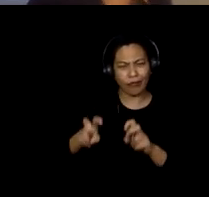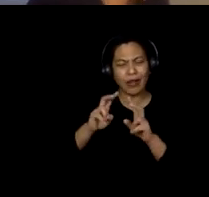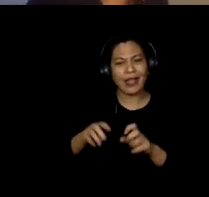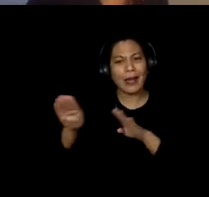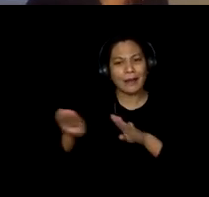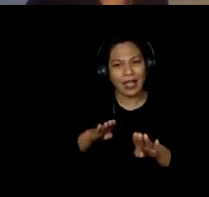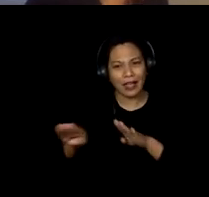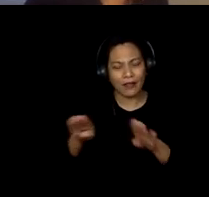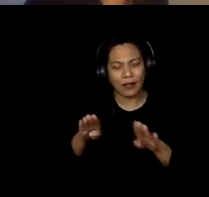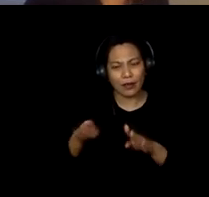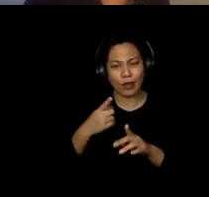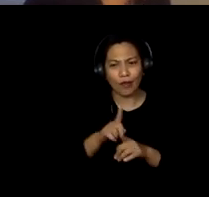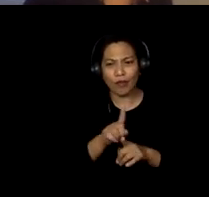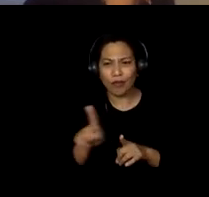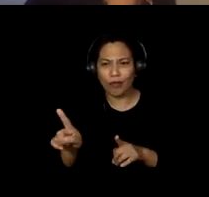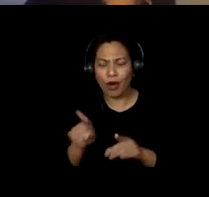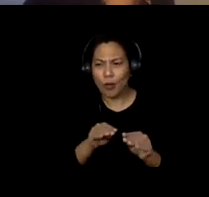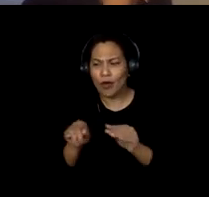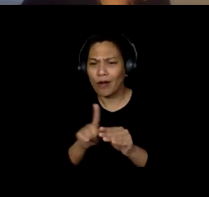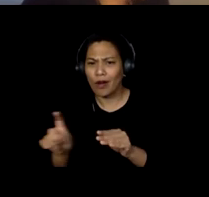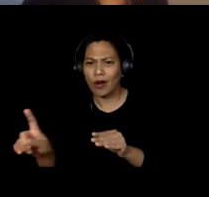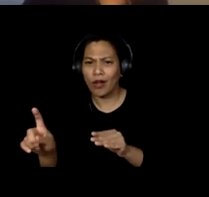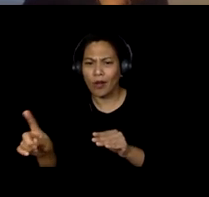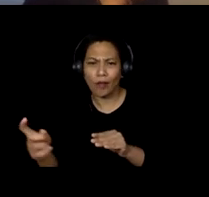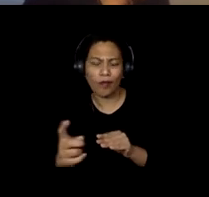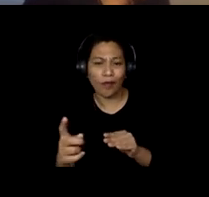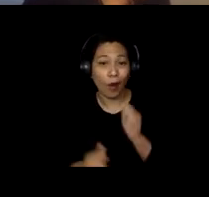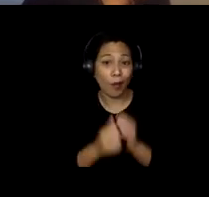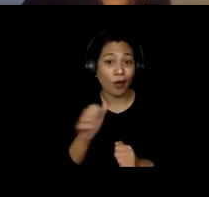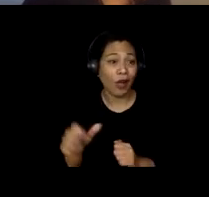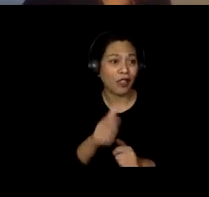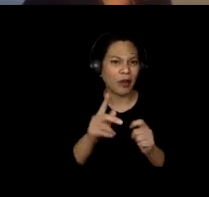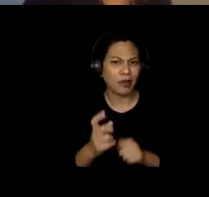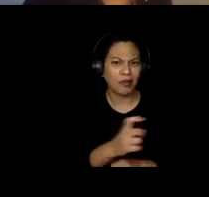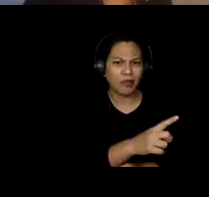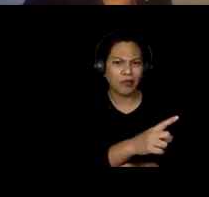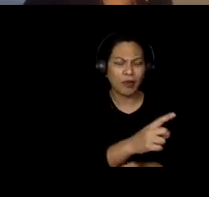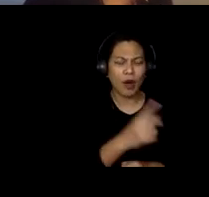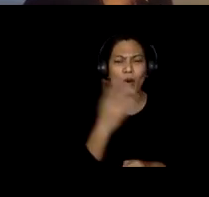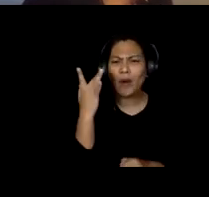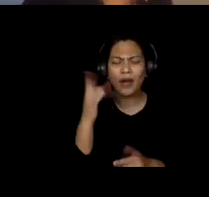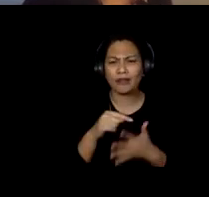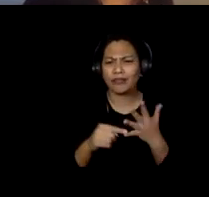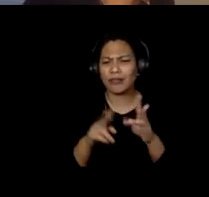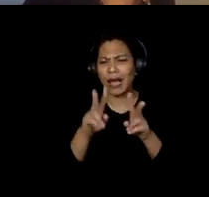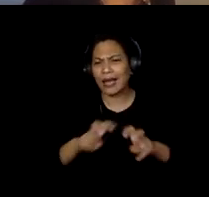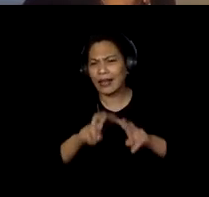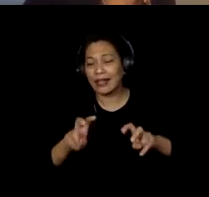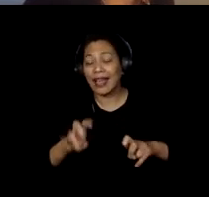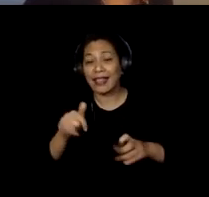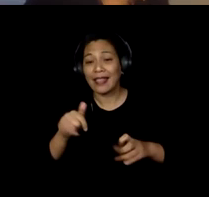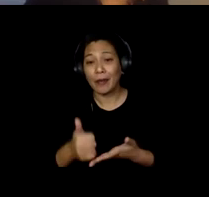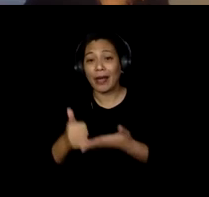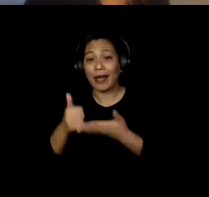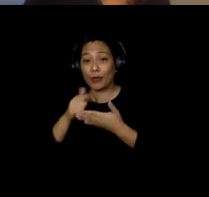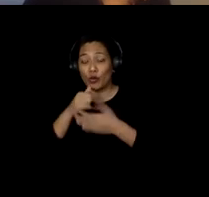they moved that way? Where do most people move? That kind of thing. This can give information to the creators also